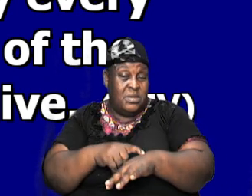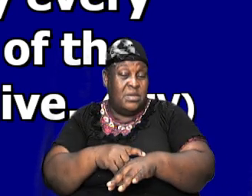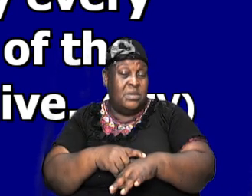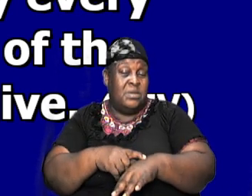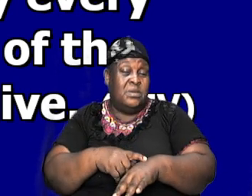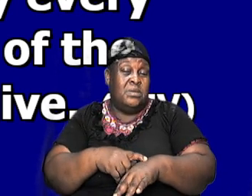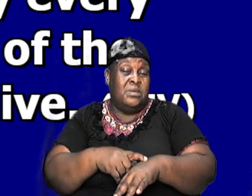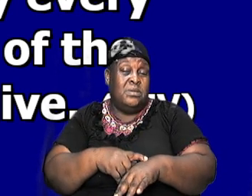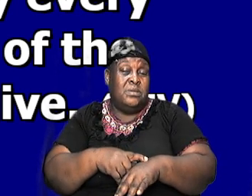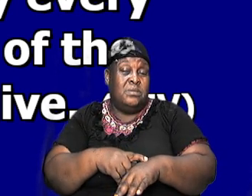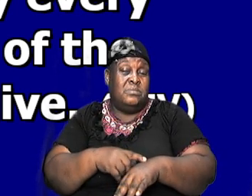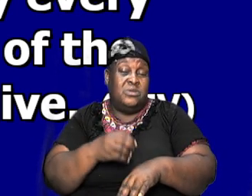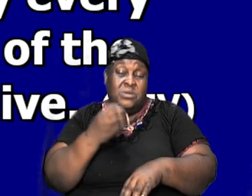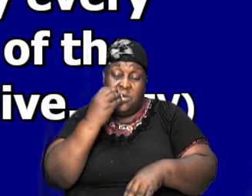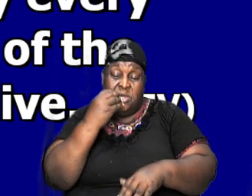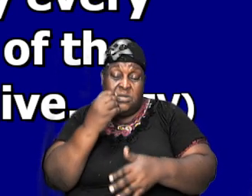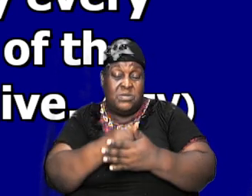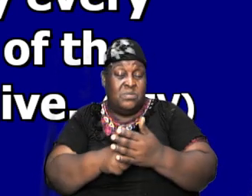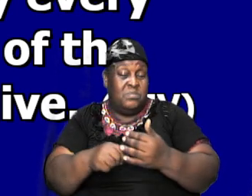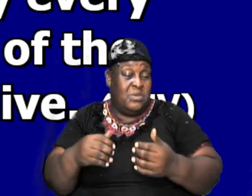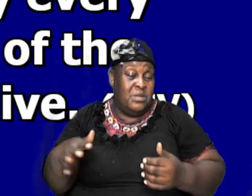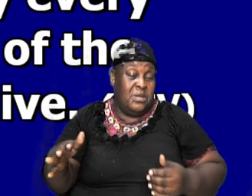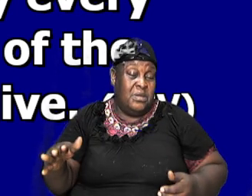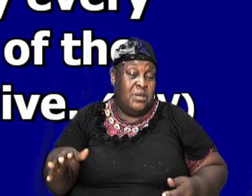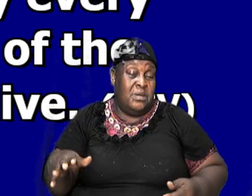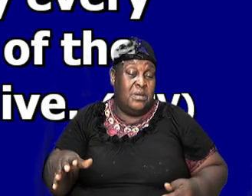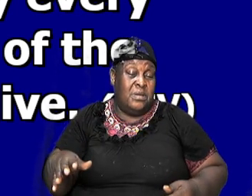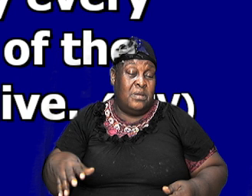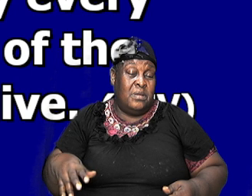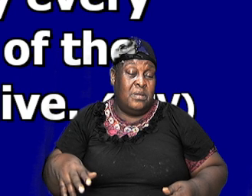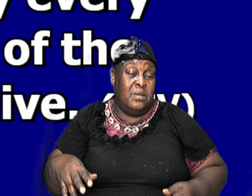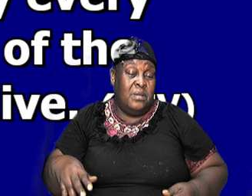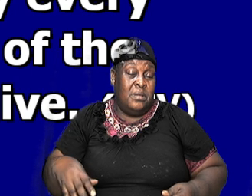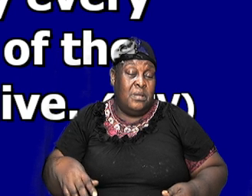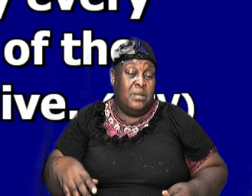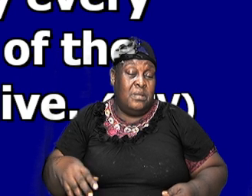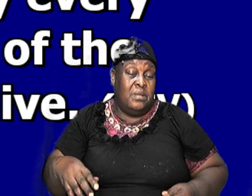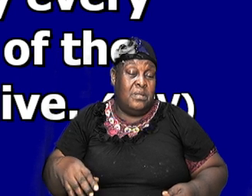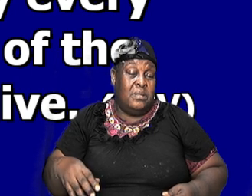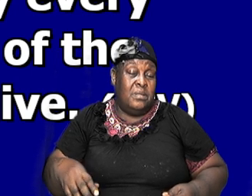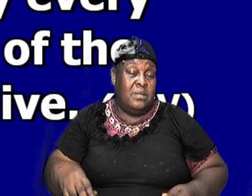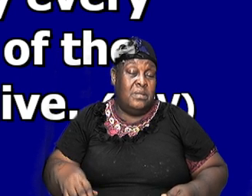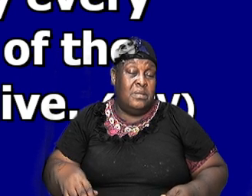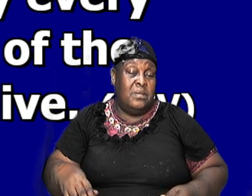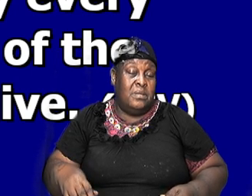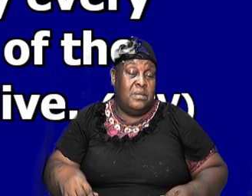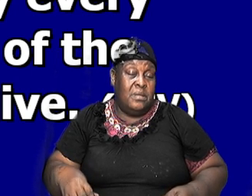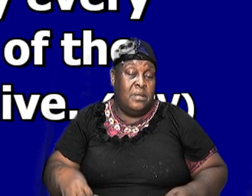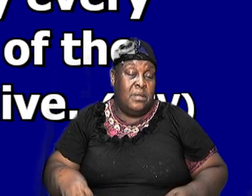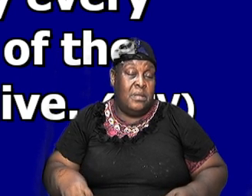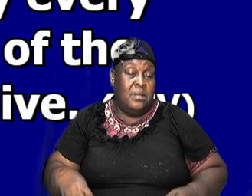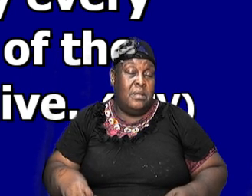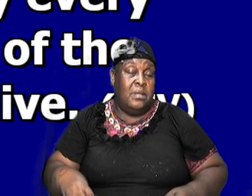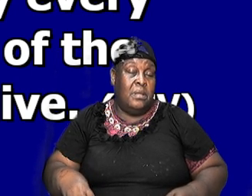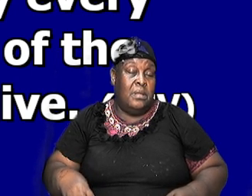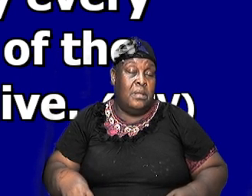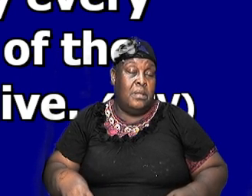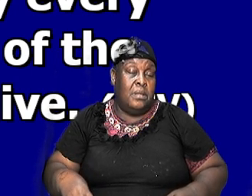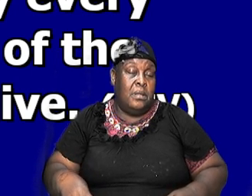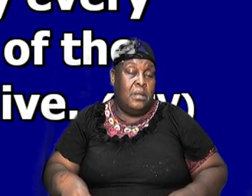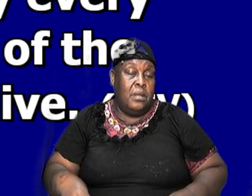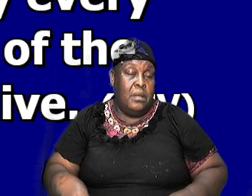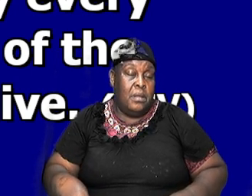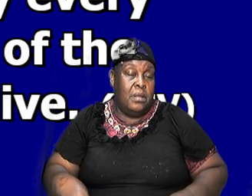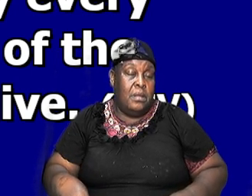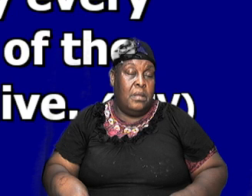fast. But evidently, you know, this is the principle that the devil wanted him to go against. Now, if this